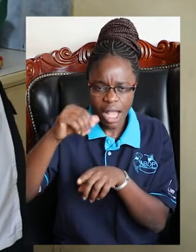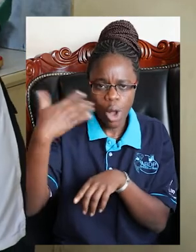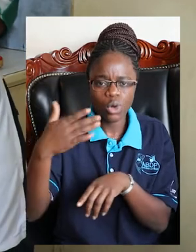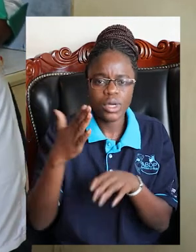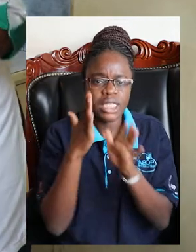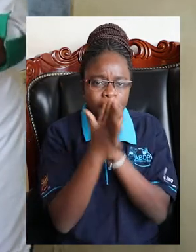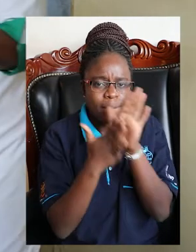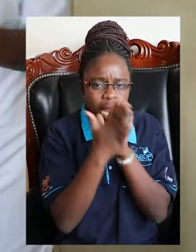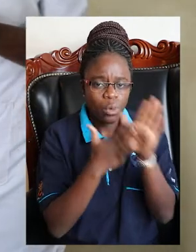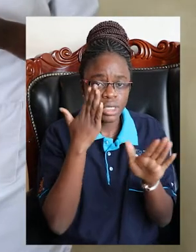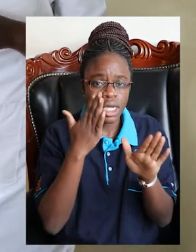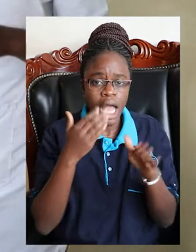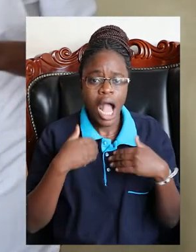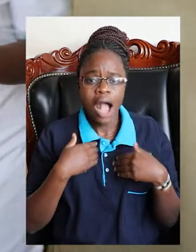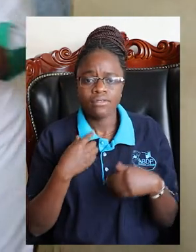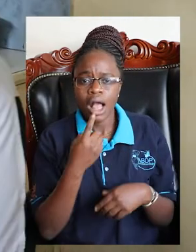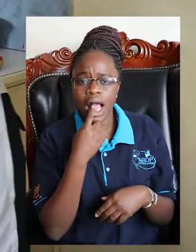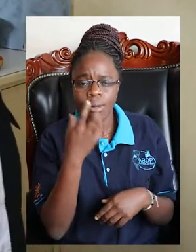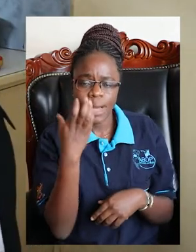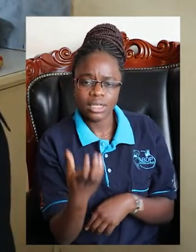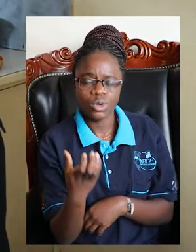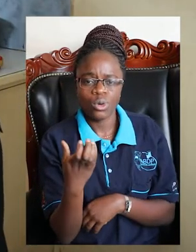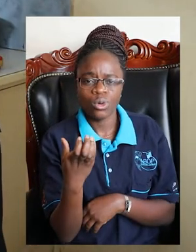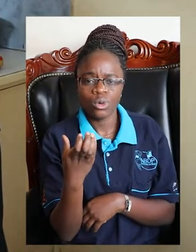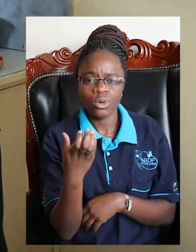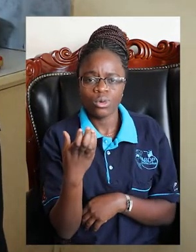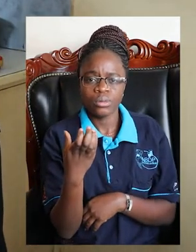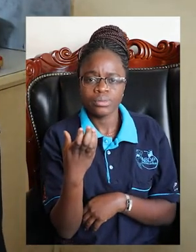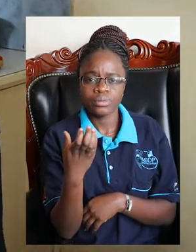onions. You need tomatoes.